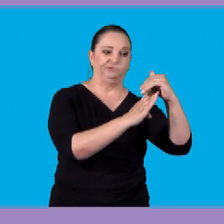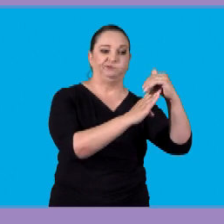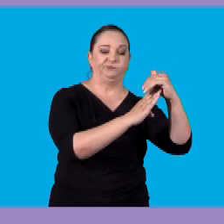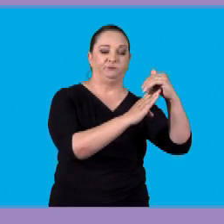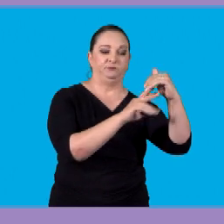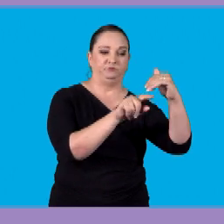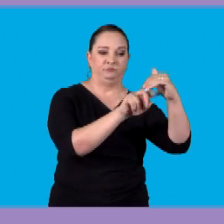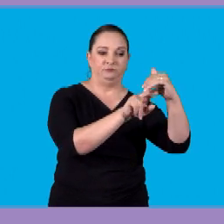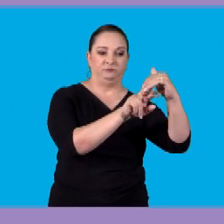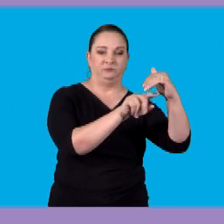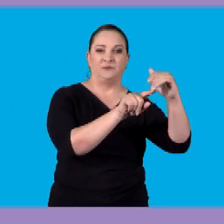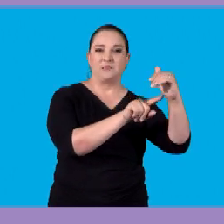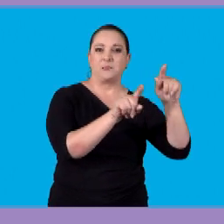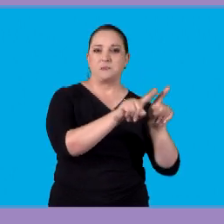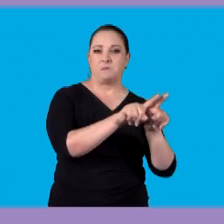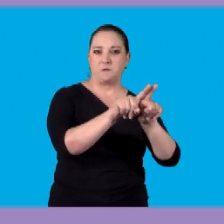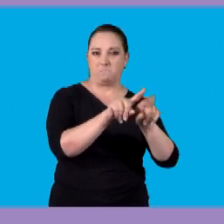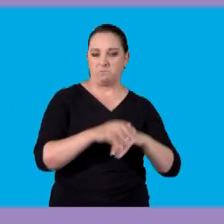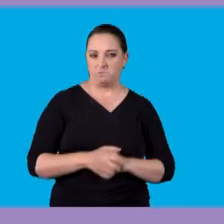AC bisects.